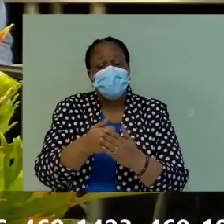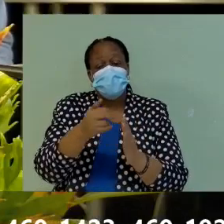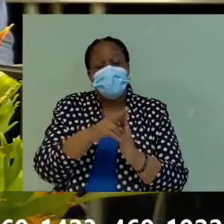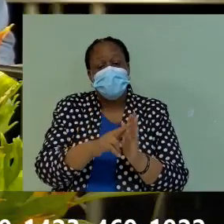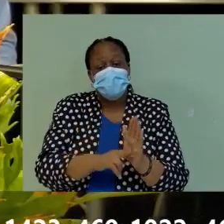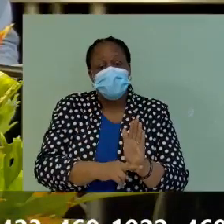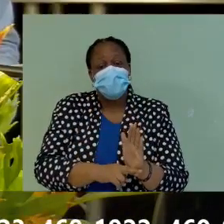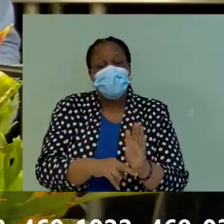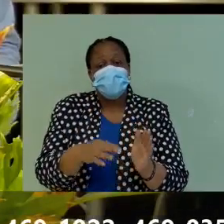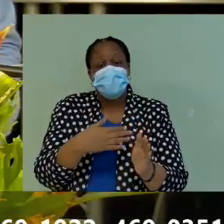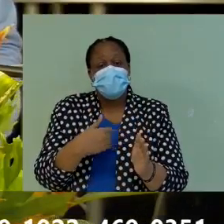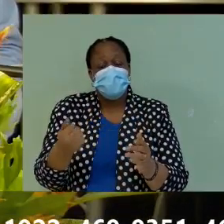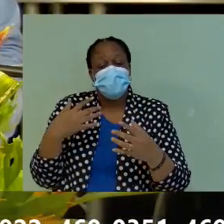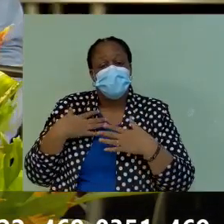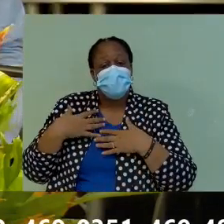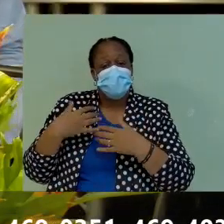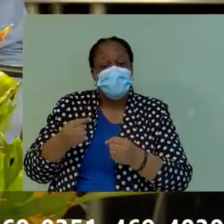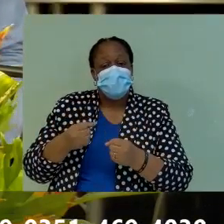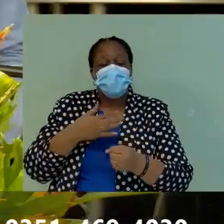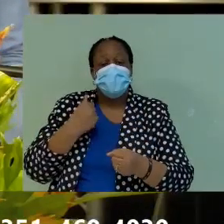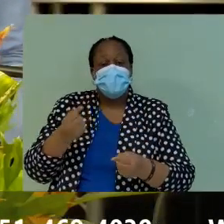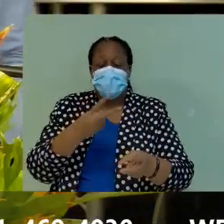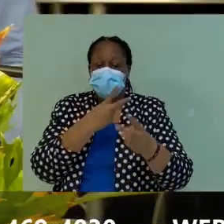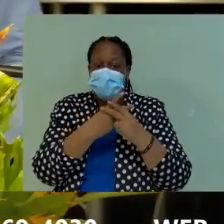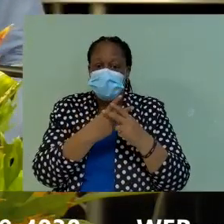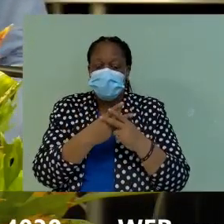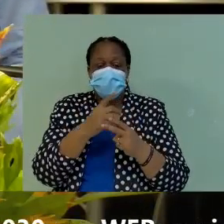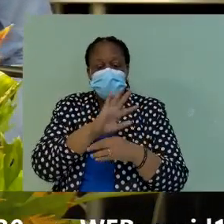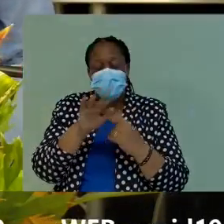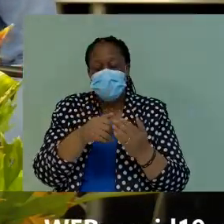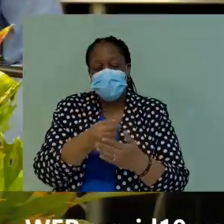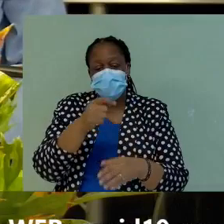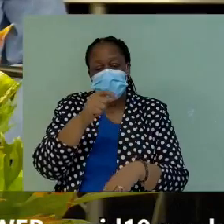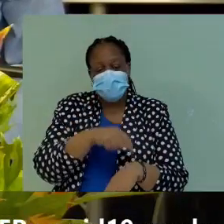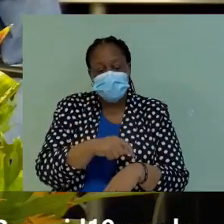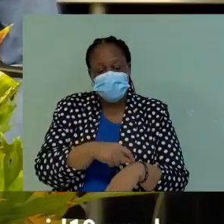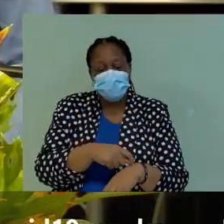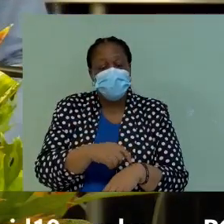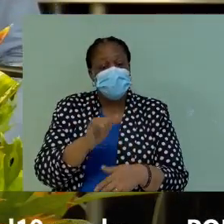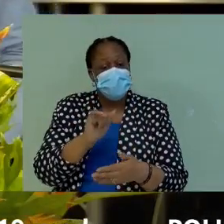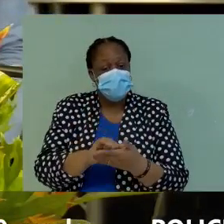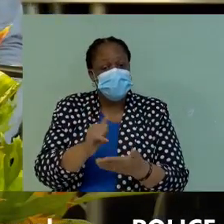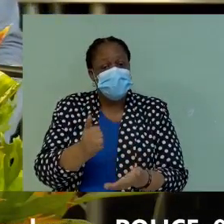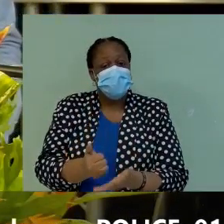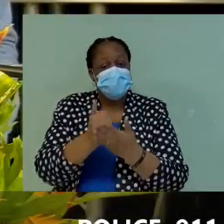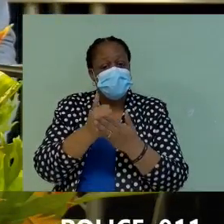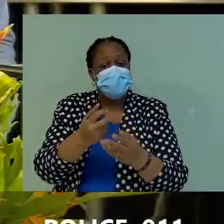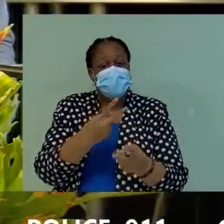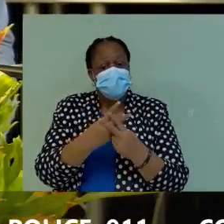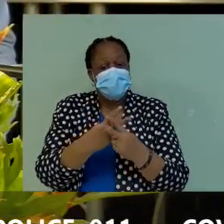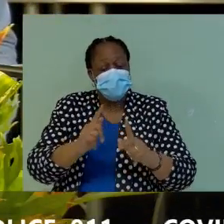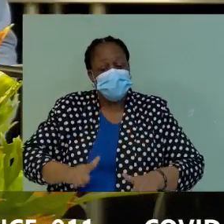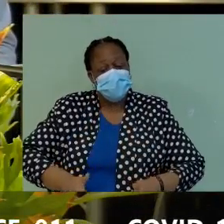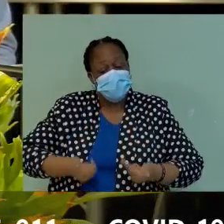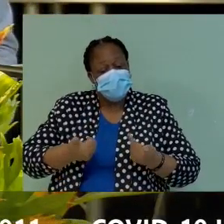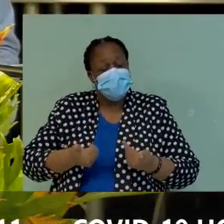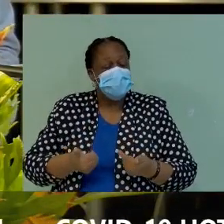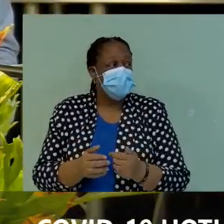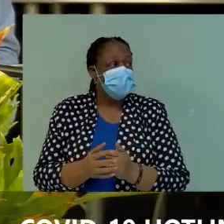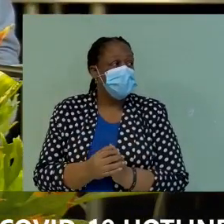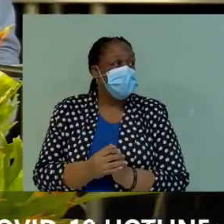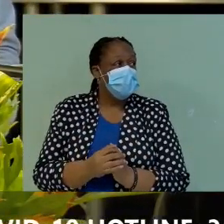all times. This is absolutely important in saving lives. As the